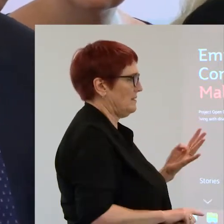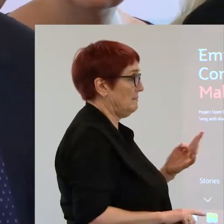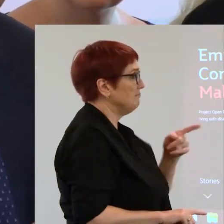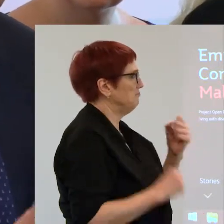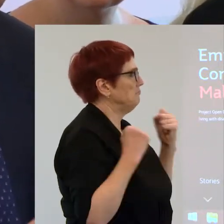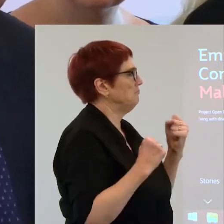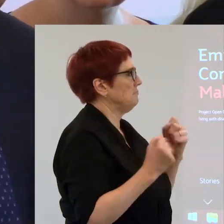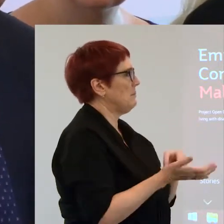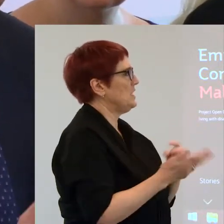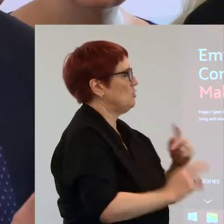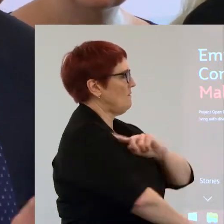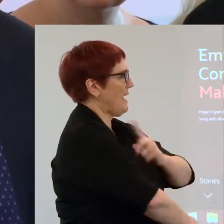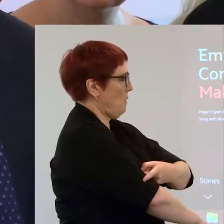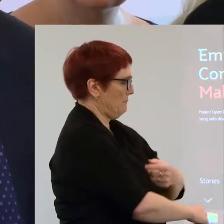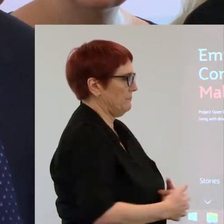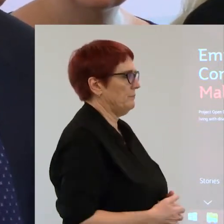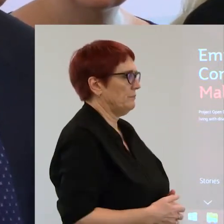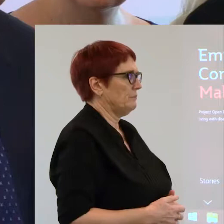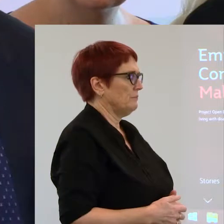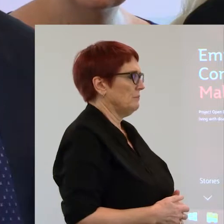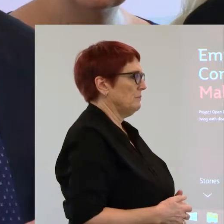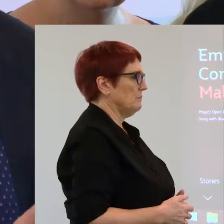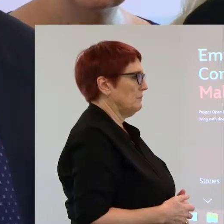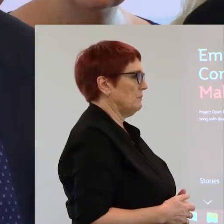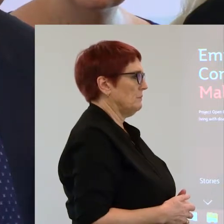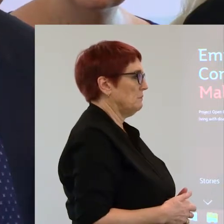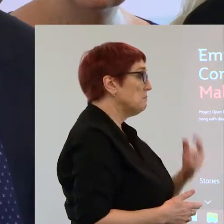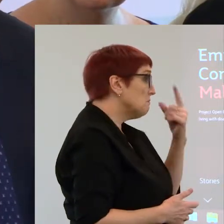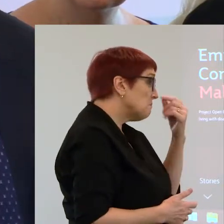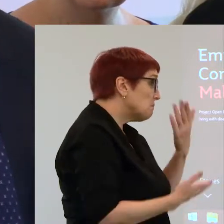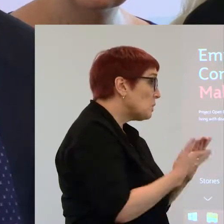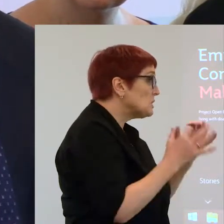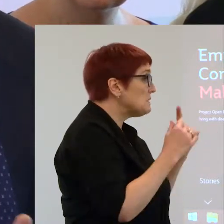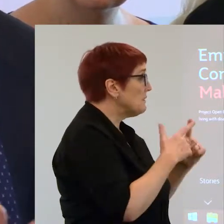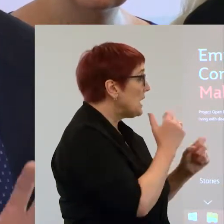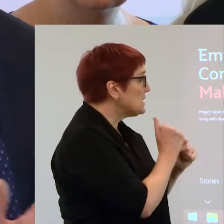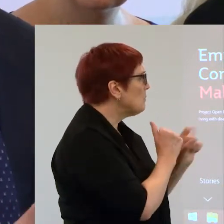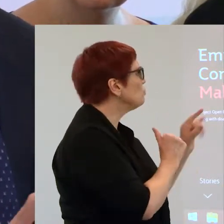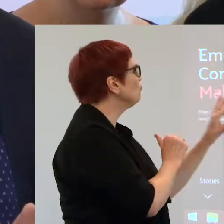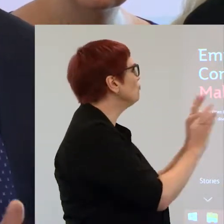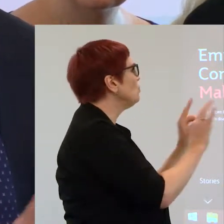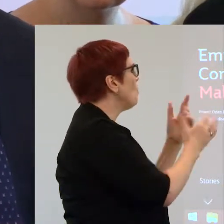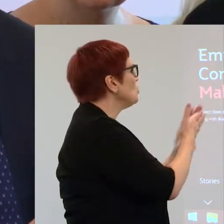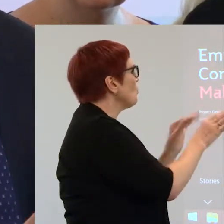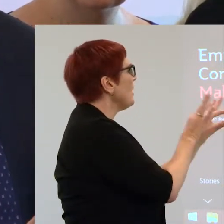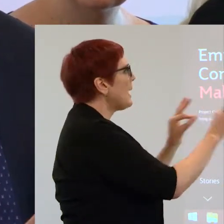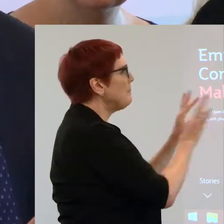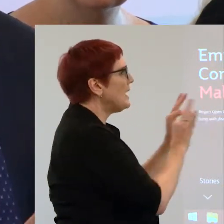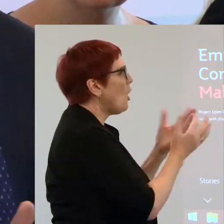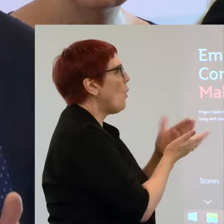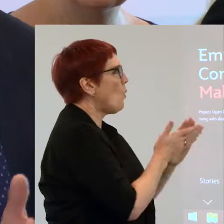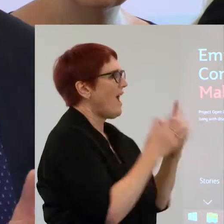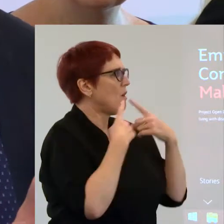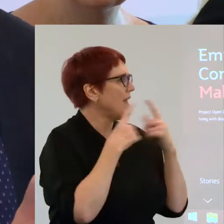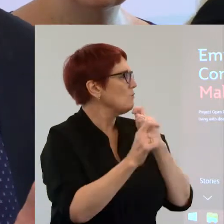And often that can be based upon very specific examples that might be chosen or a very specific way of reporting about